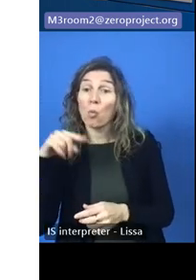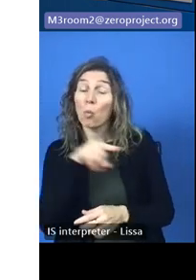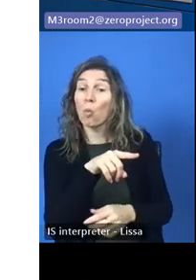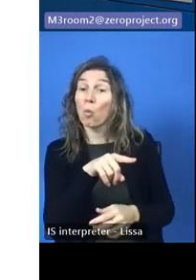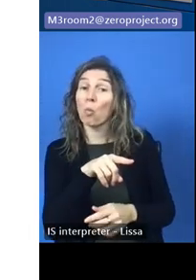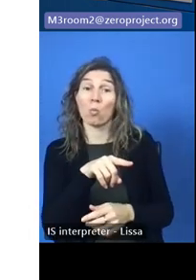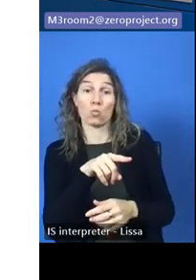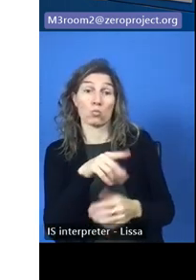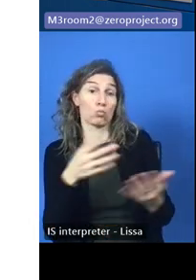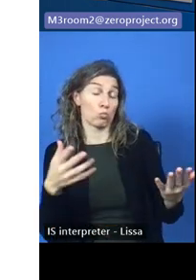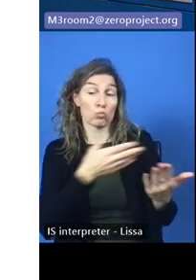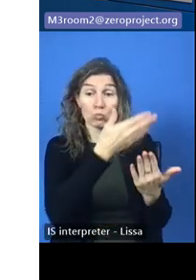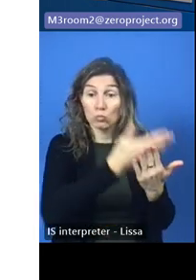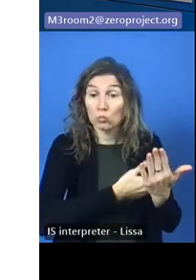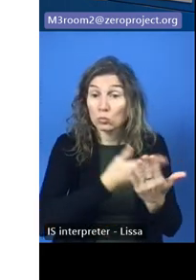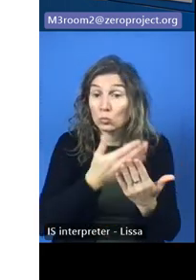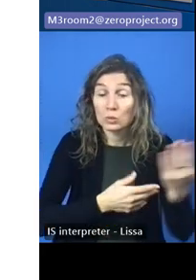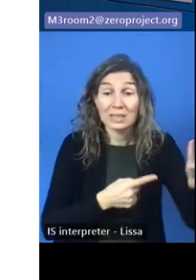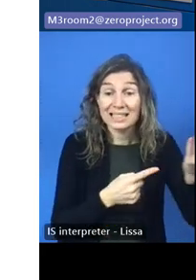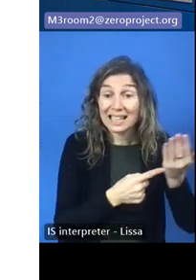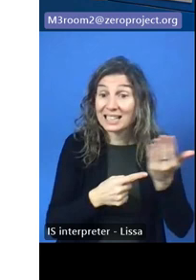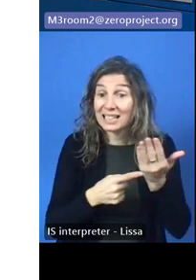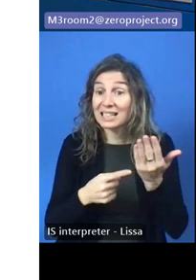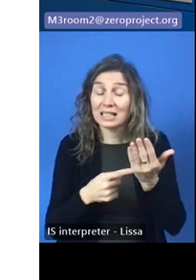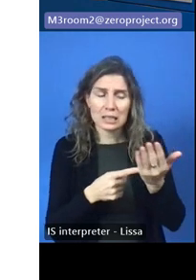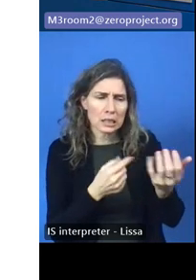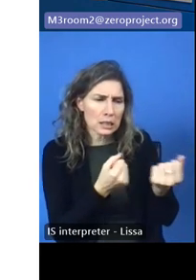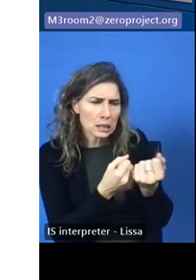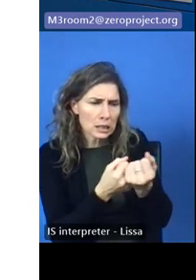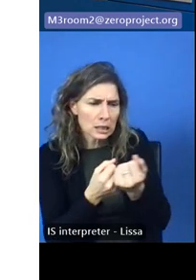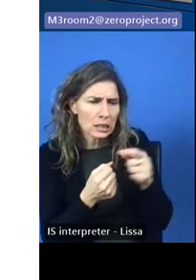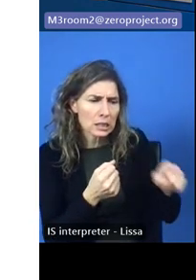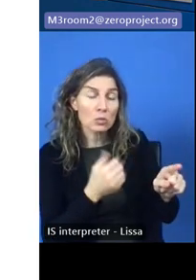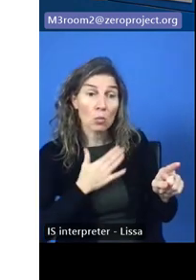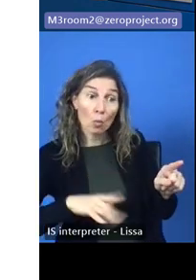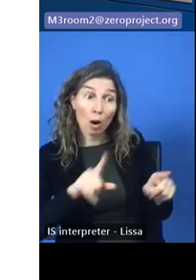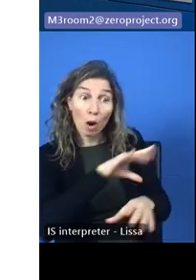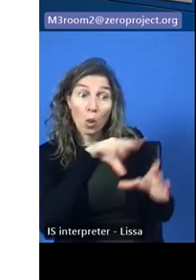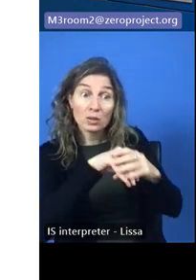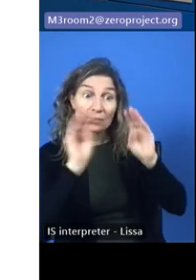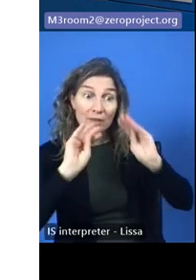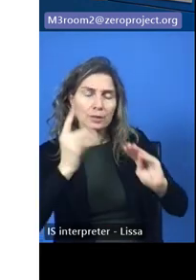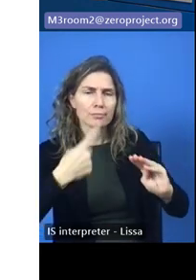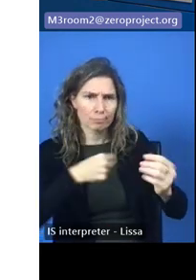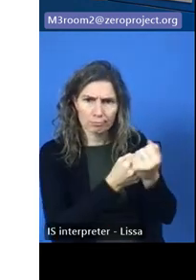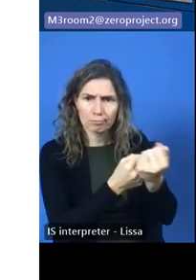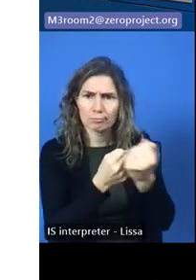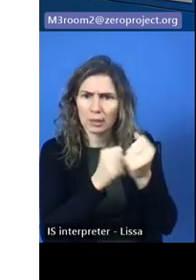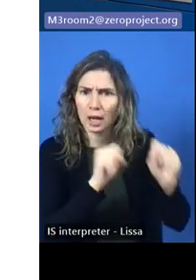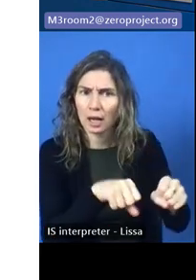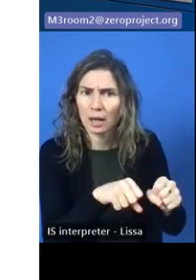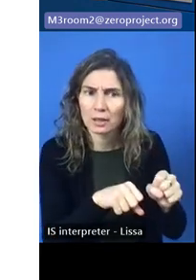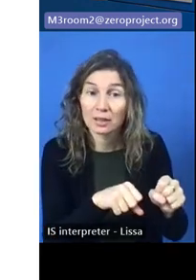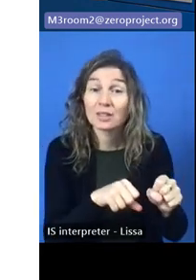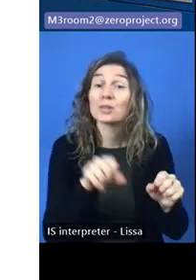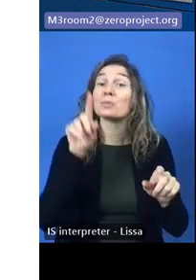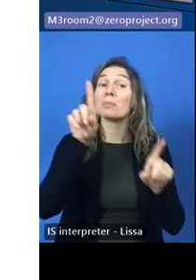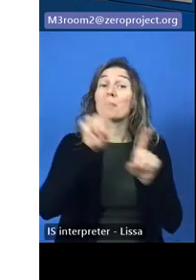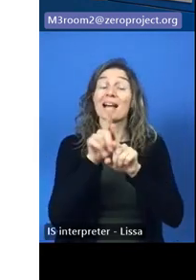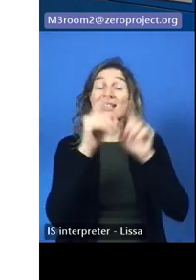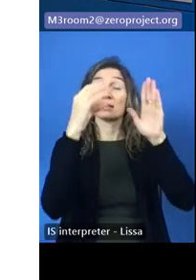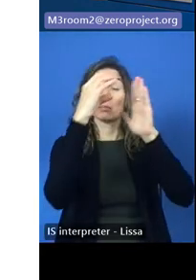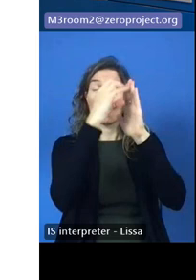those who work on inclusive education. And we also in Vietnam, we also in different provinces, they also have what